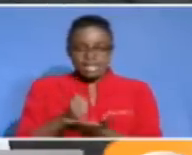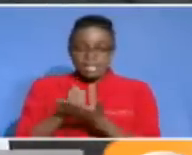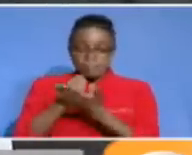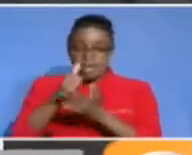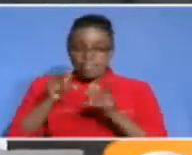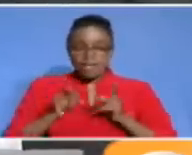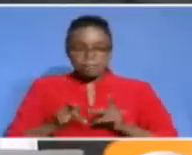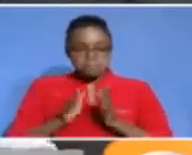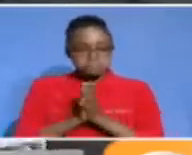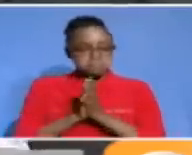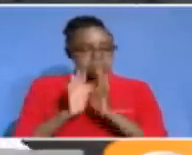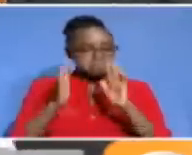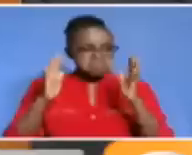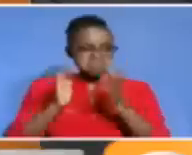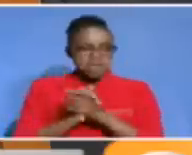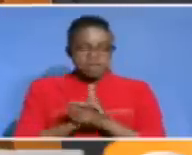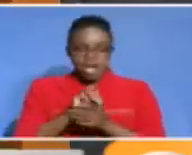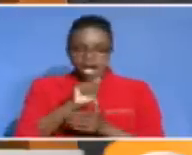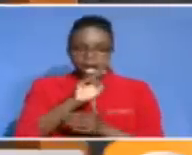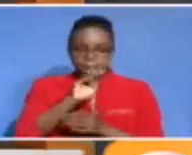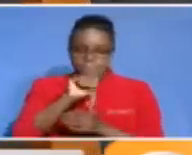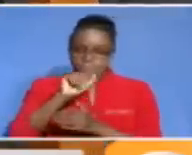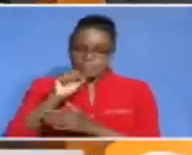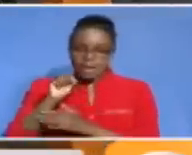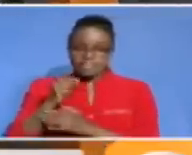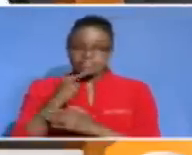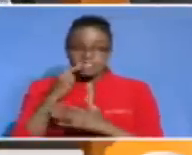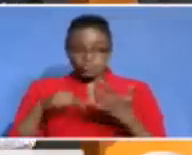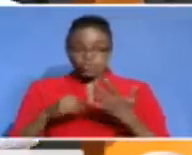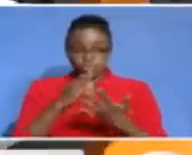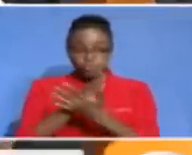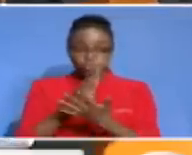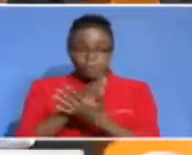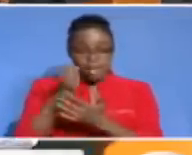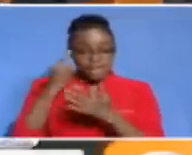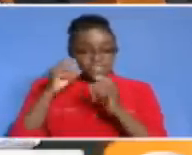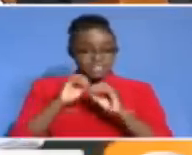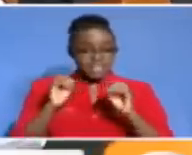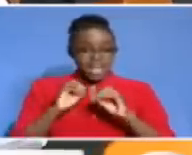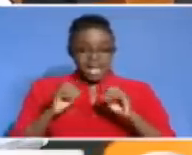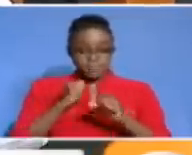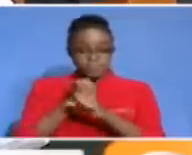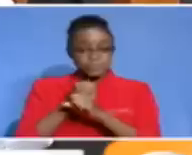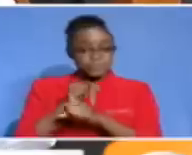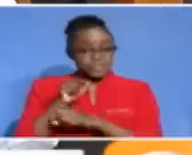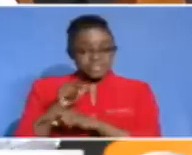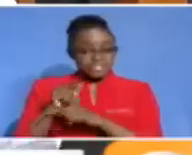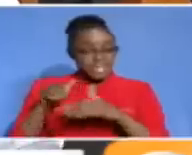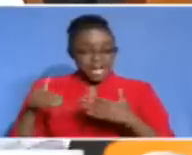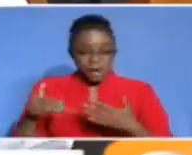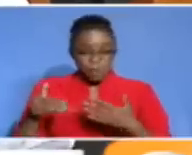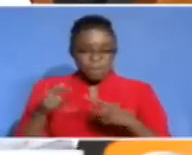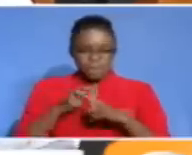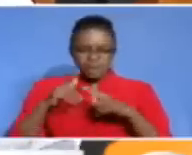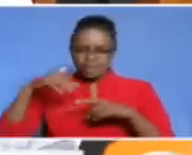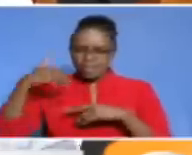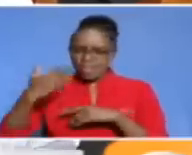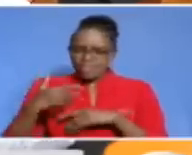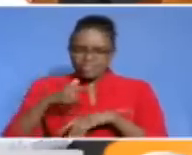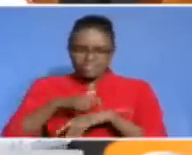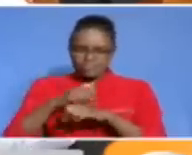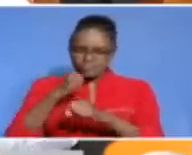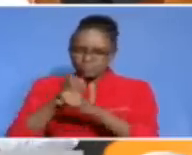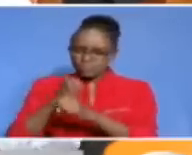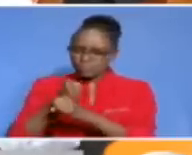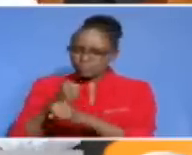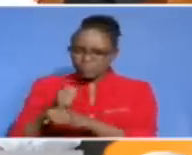others. Kudos to Abbas Gullet. I'm telling you, man, I don't understand how you do it, but every time you keep doing it, I mean,